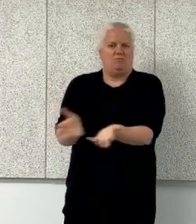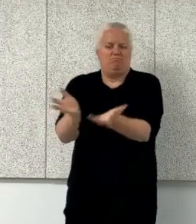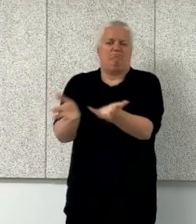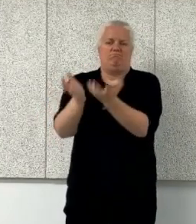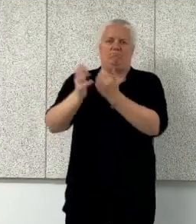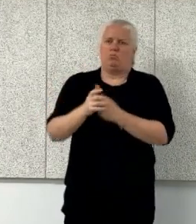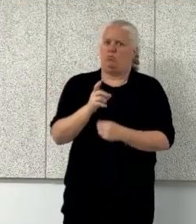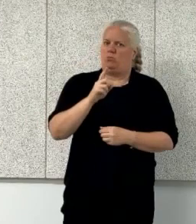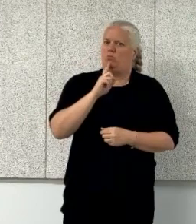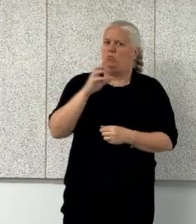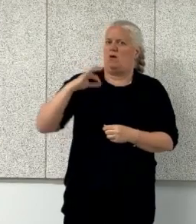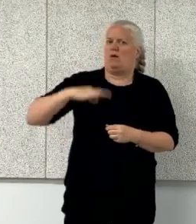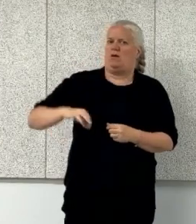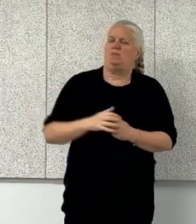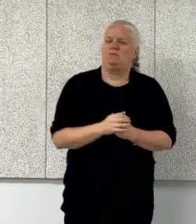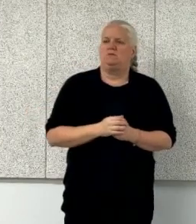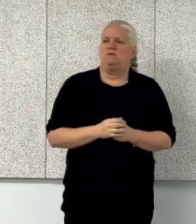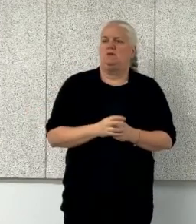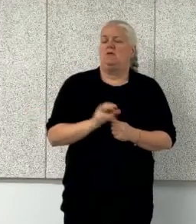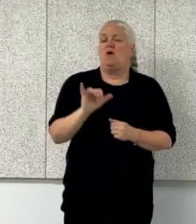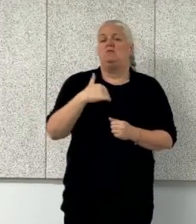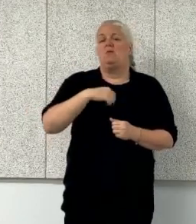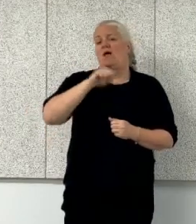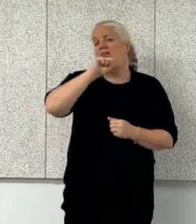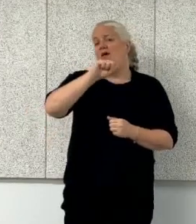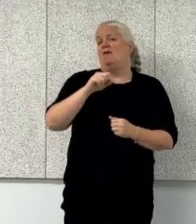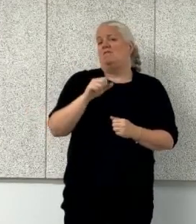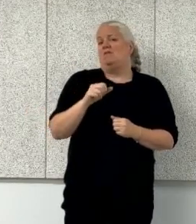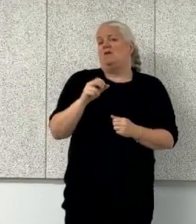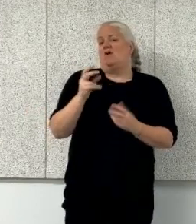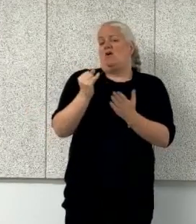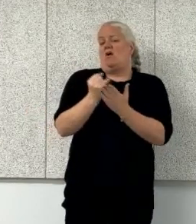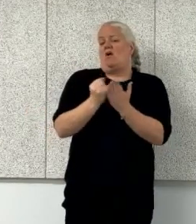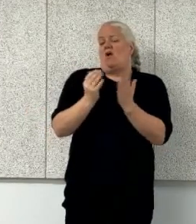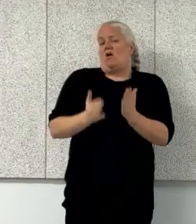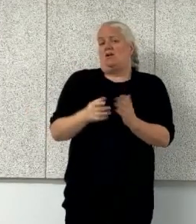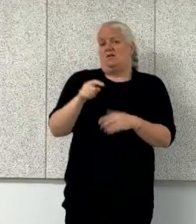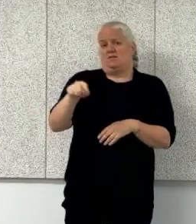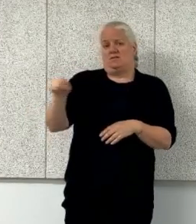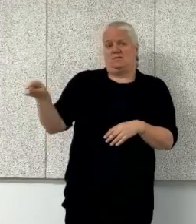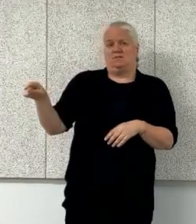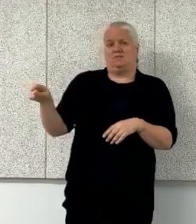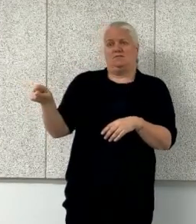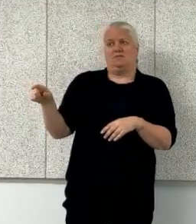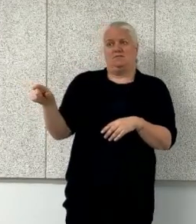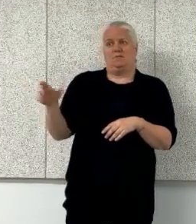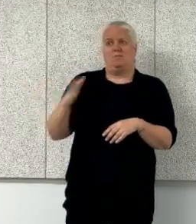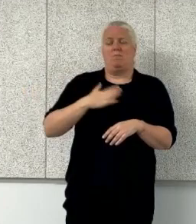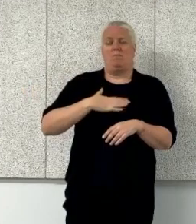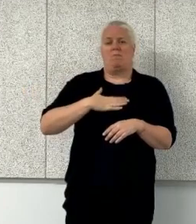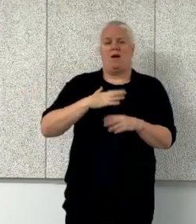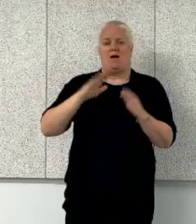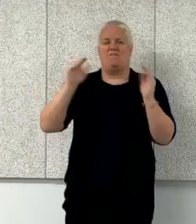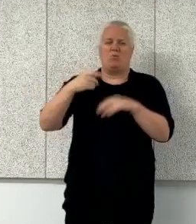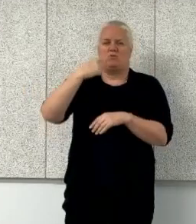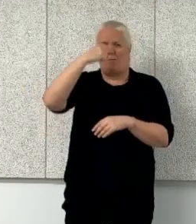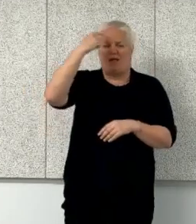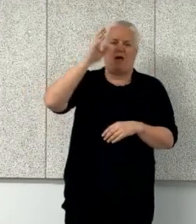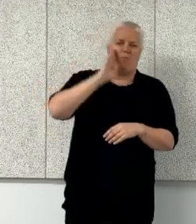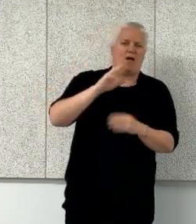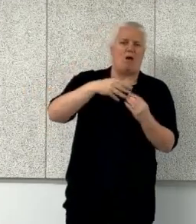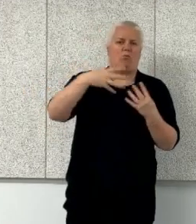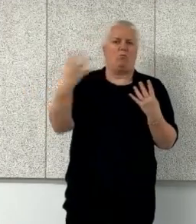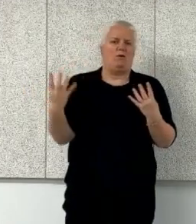As a creative producer, I also love to see artists who are, you know, my focus is on Black, Brown,